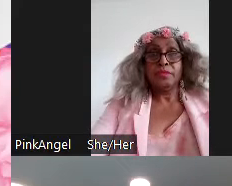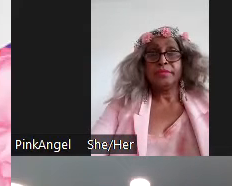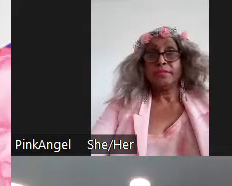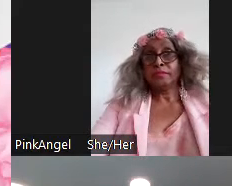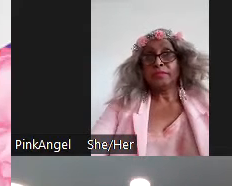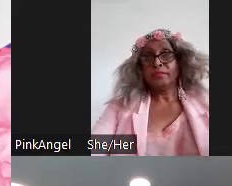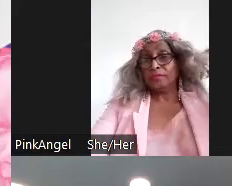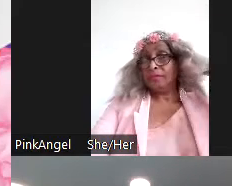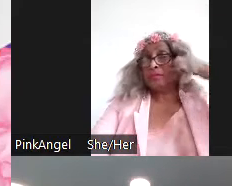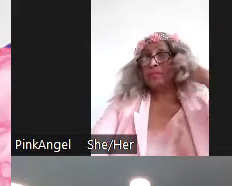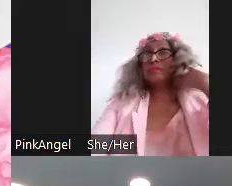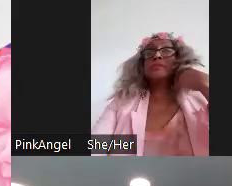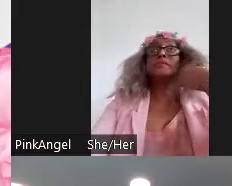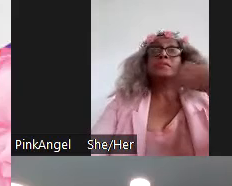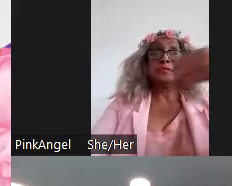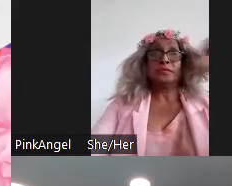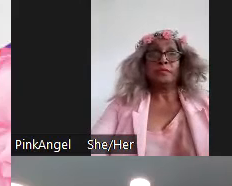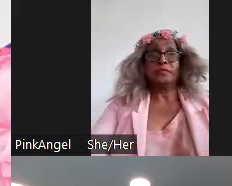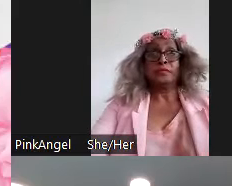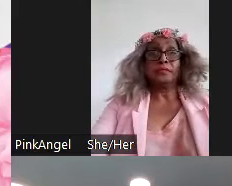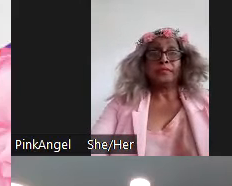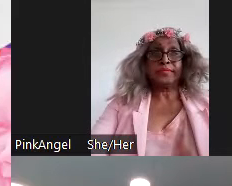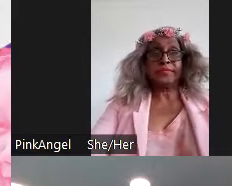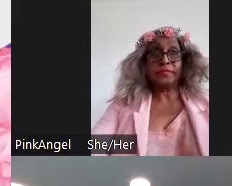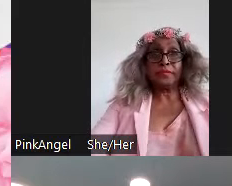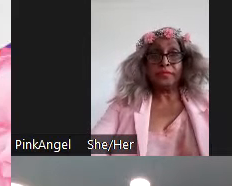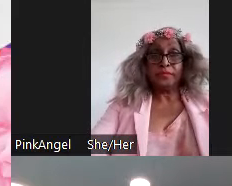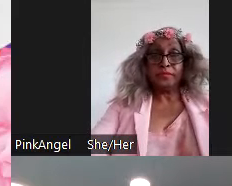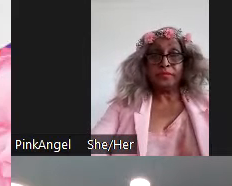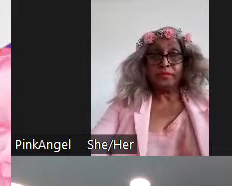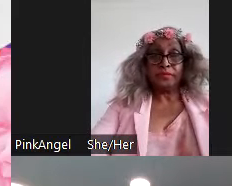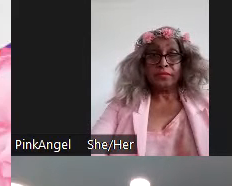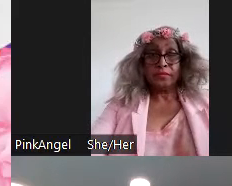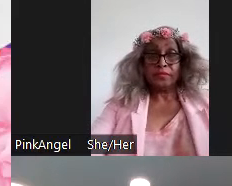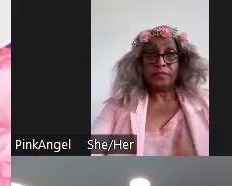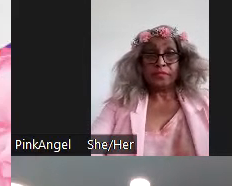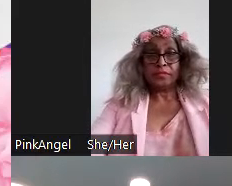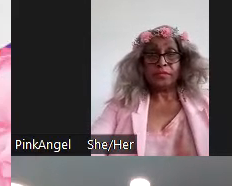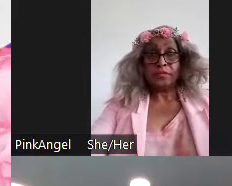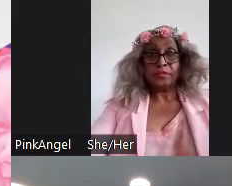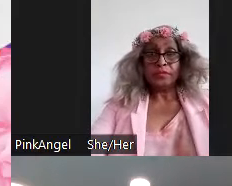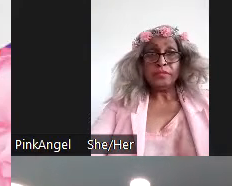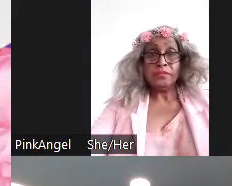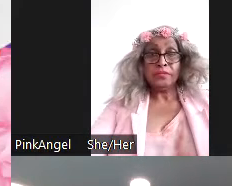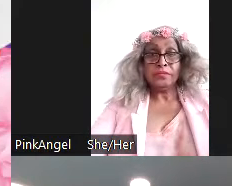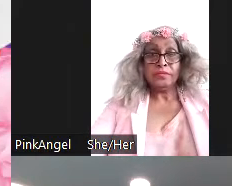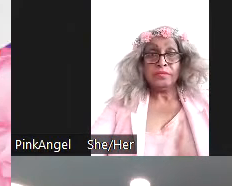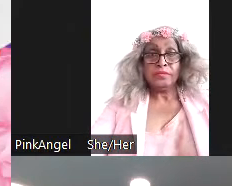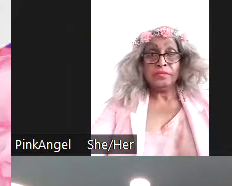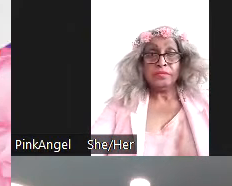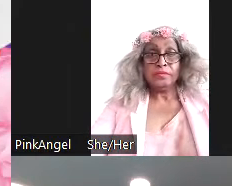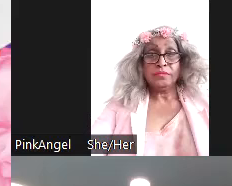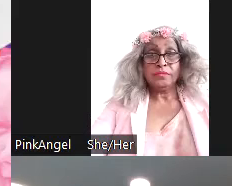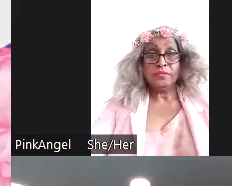efficiently. So we are also a virtual organization, and you can see our work and find